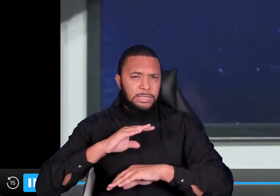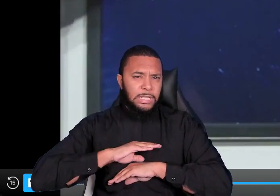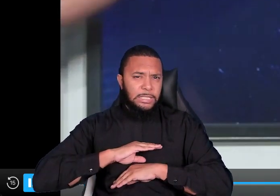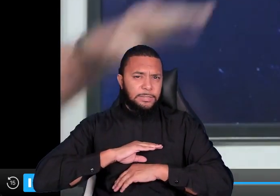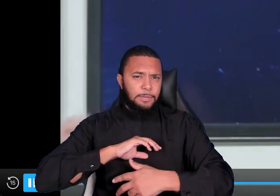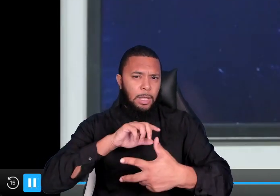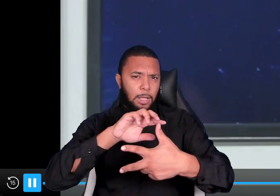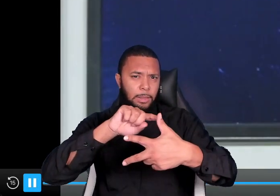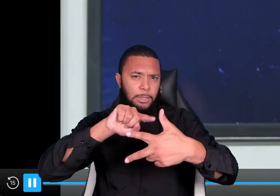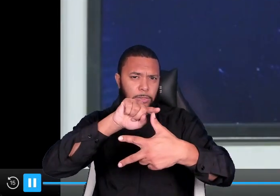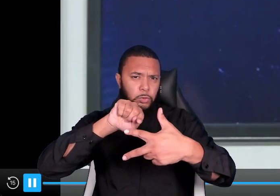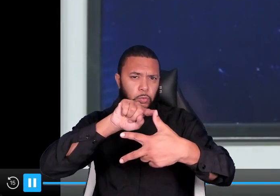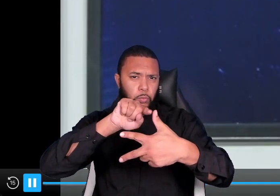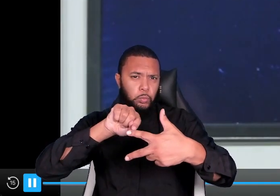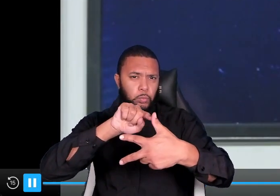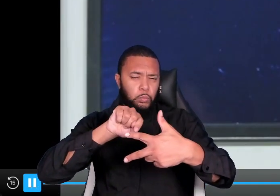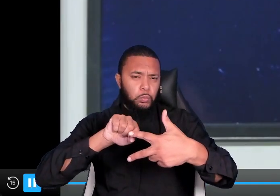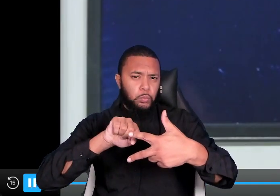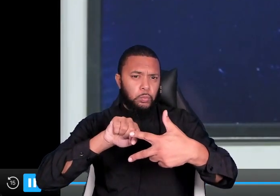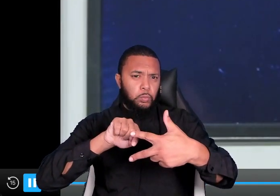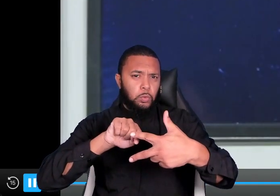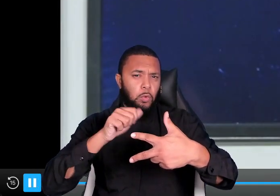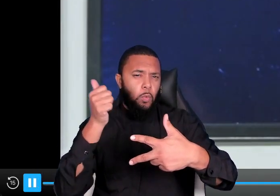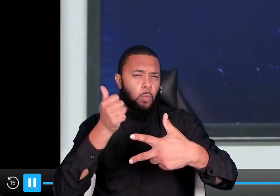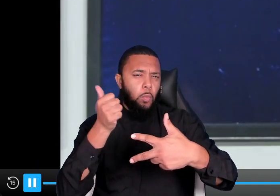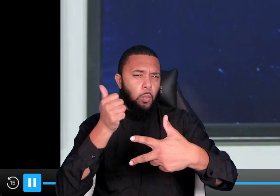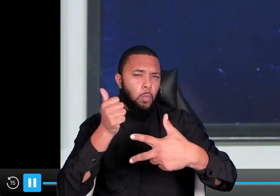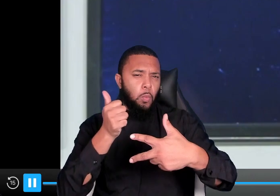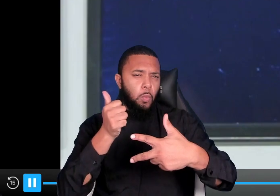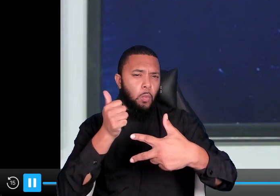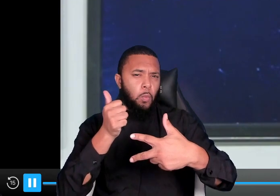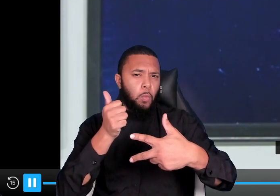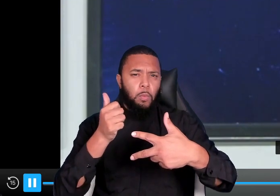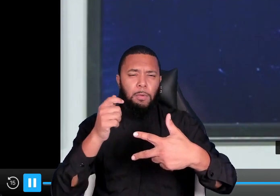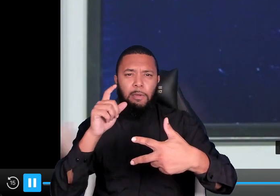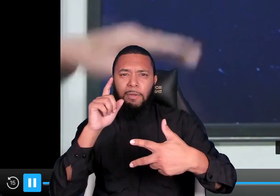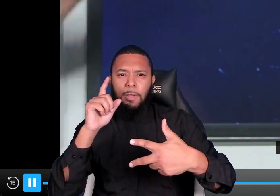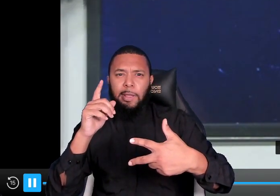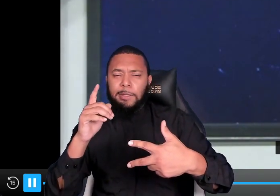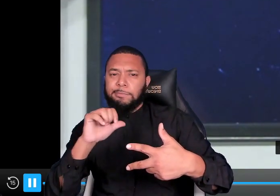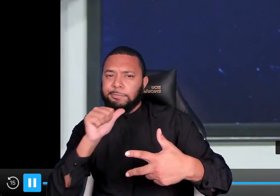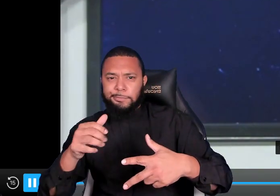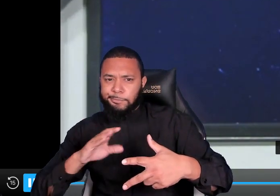these 2 inequalities true and which points make them false and